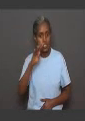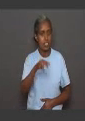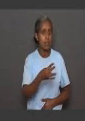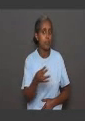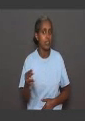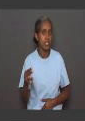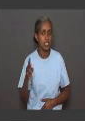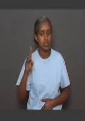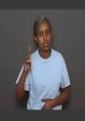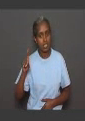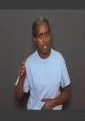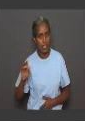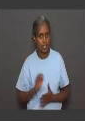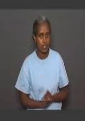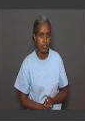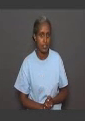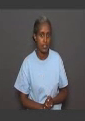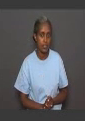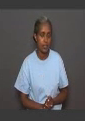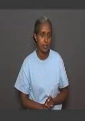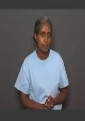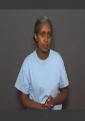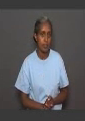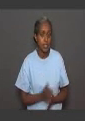Here is the matrix for dx.